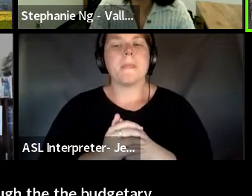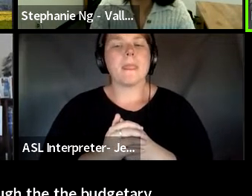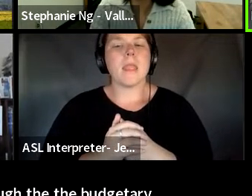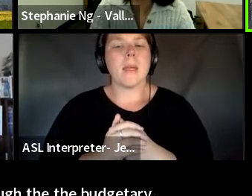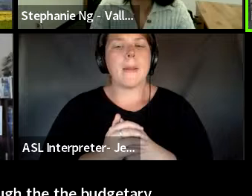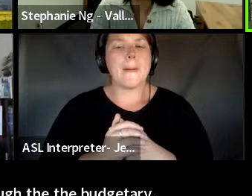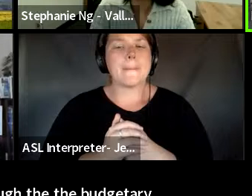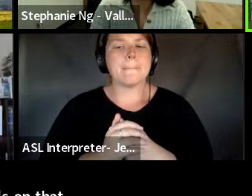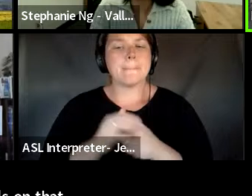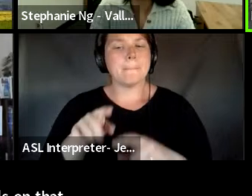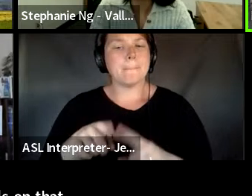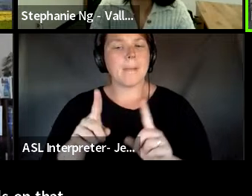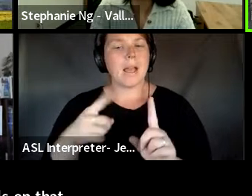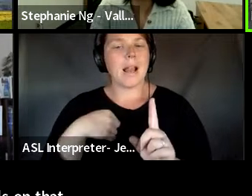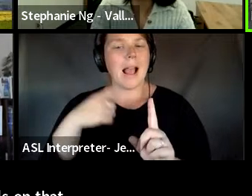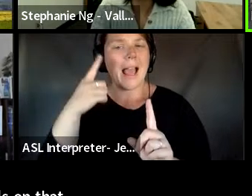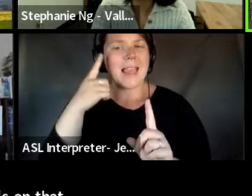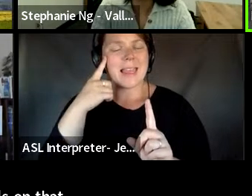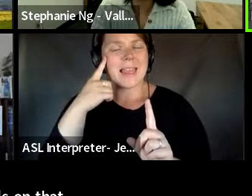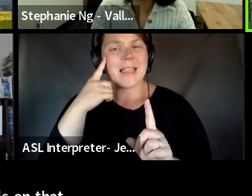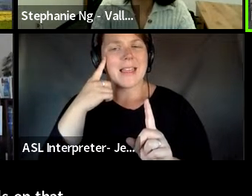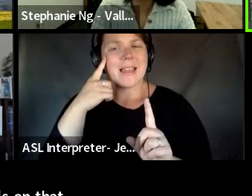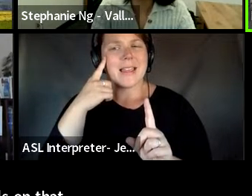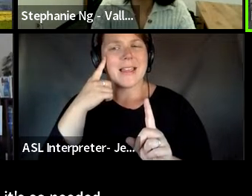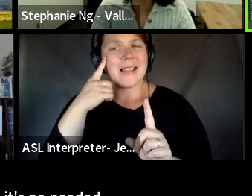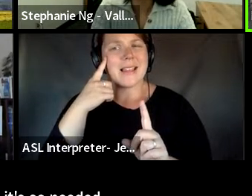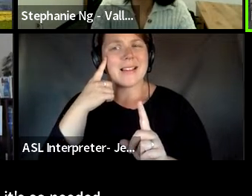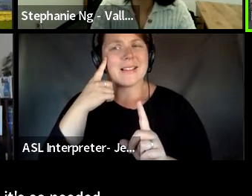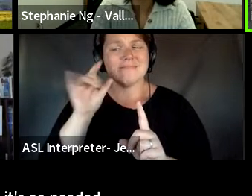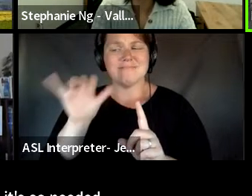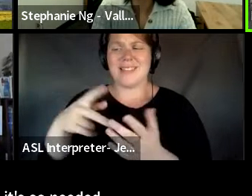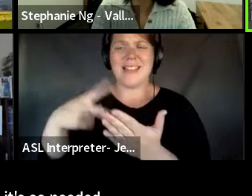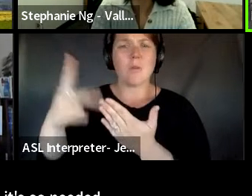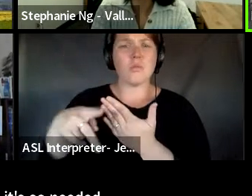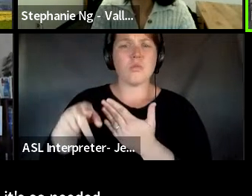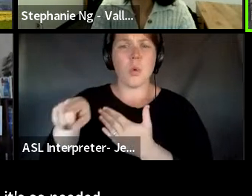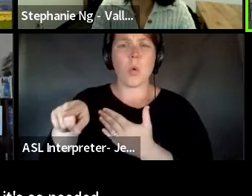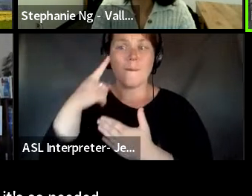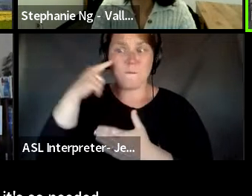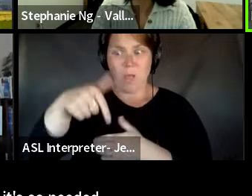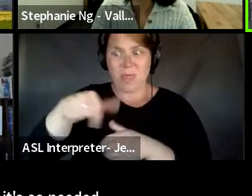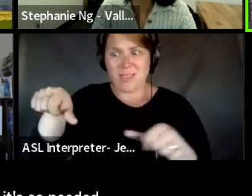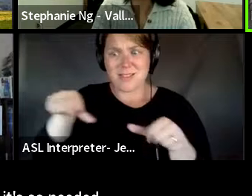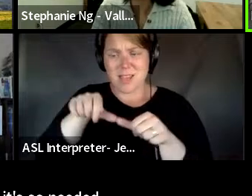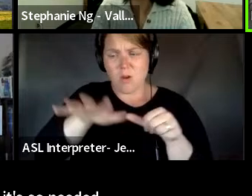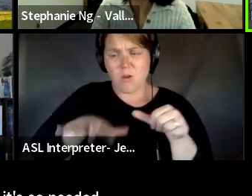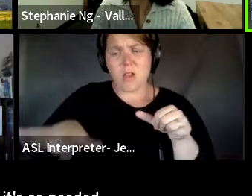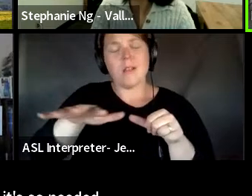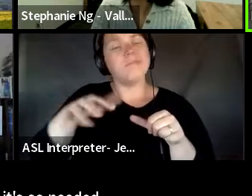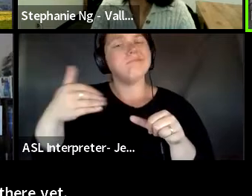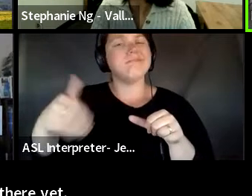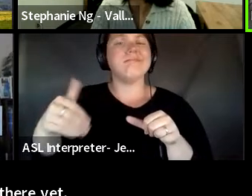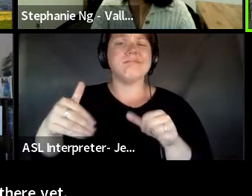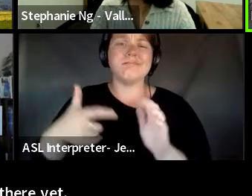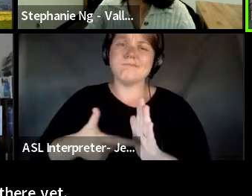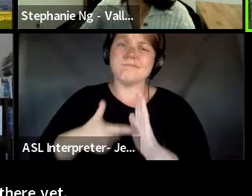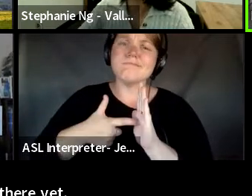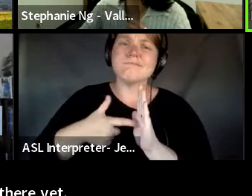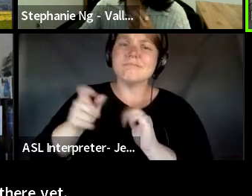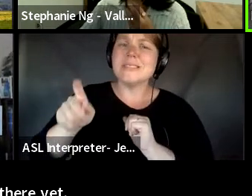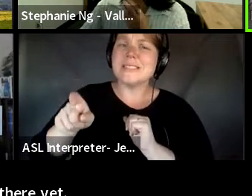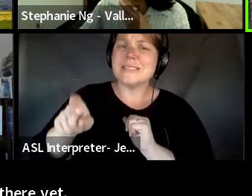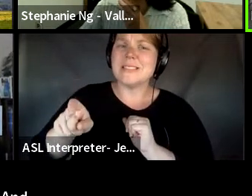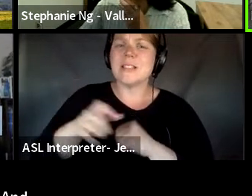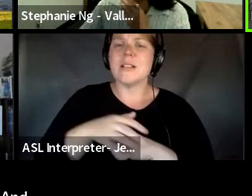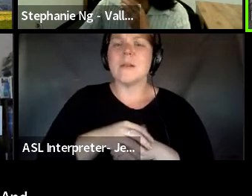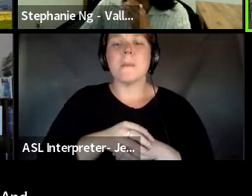But I think it's so needed for this area. And if we had the response